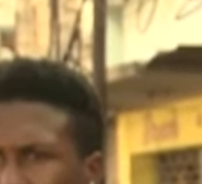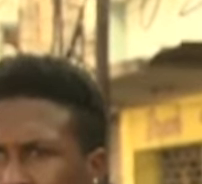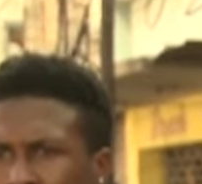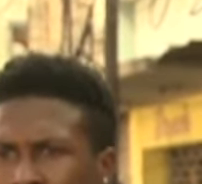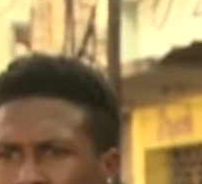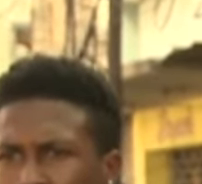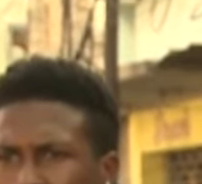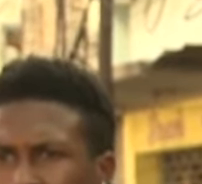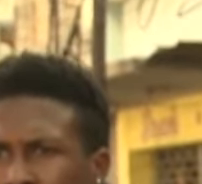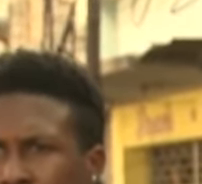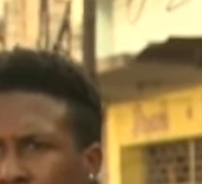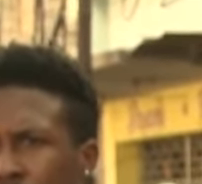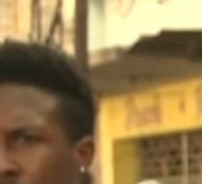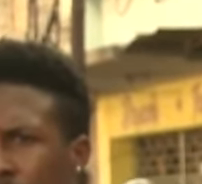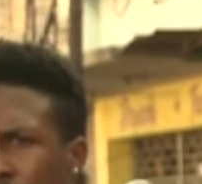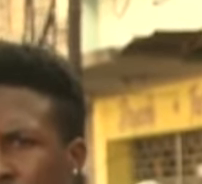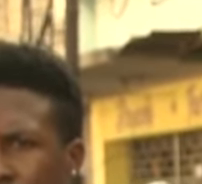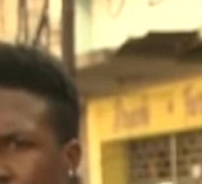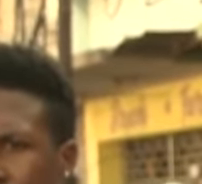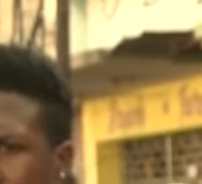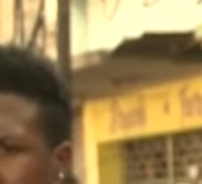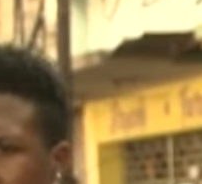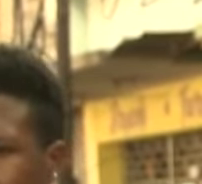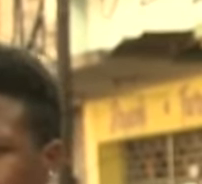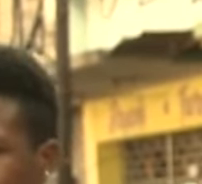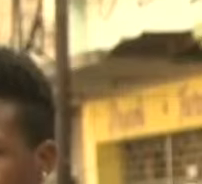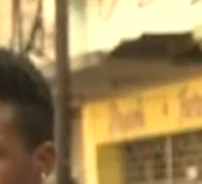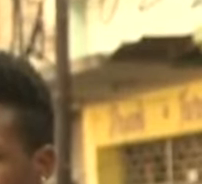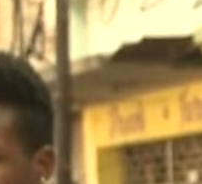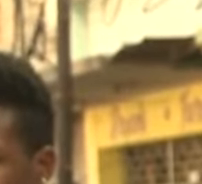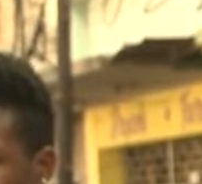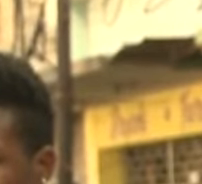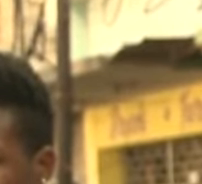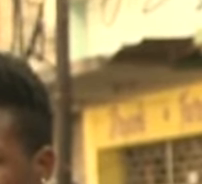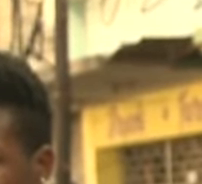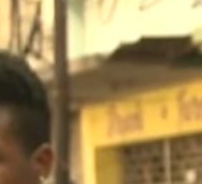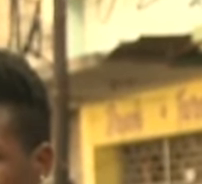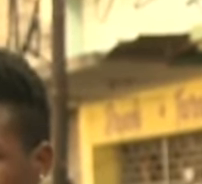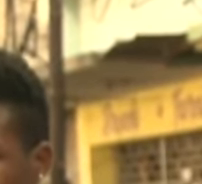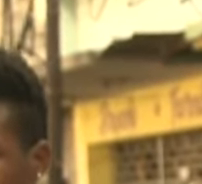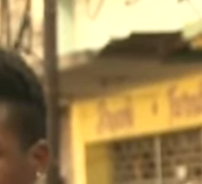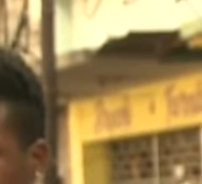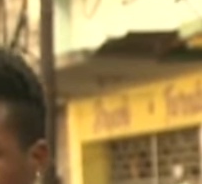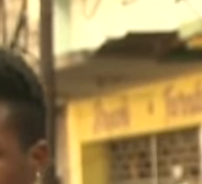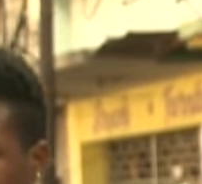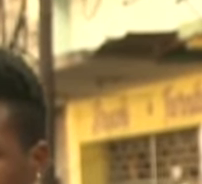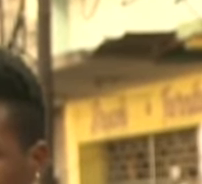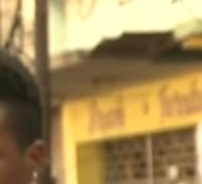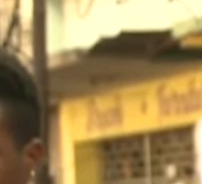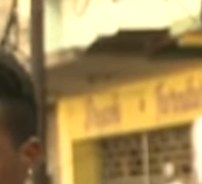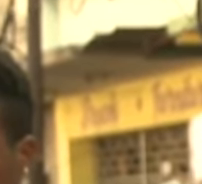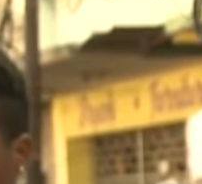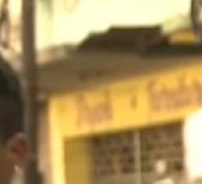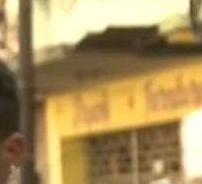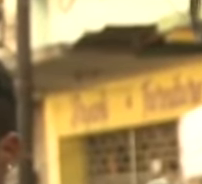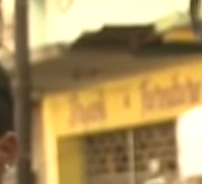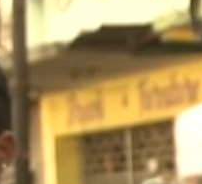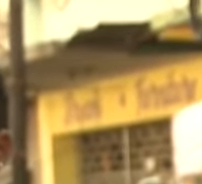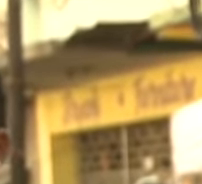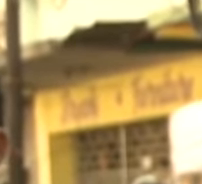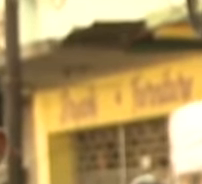and percussion player. For CTV, big up yourself. When you look, don't change your